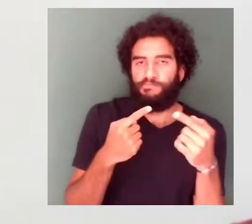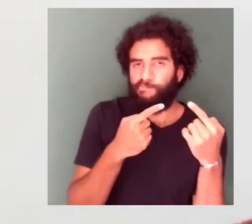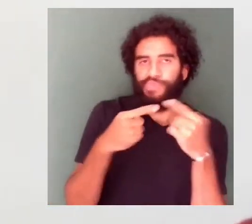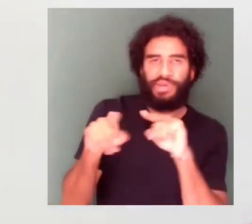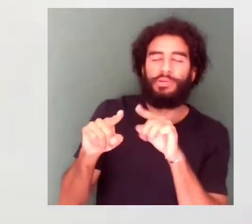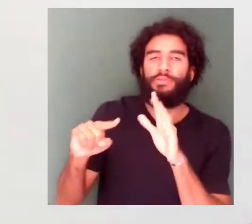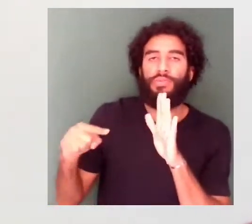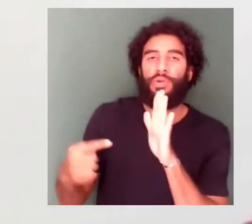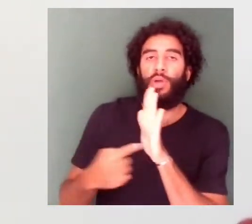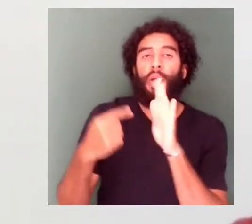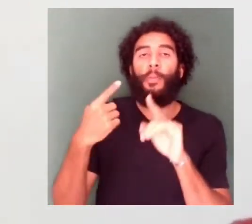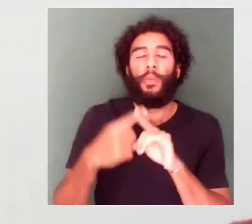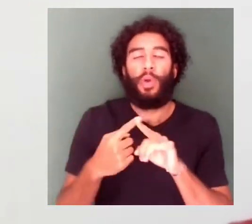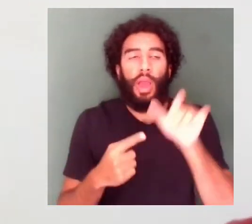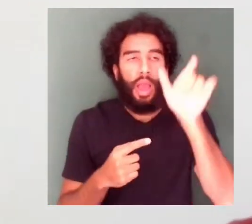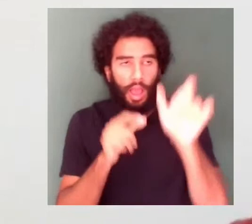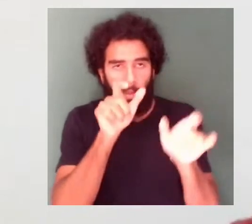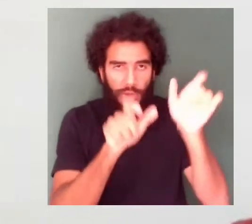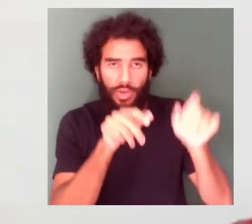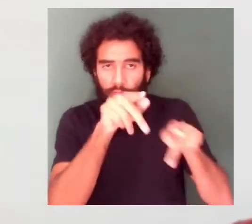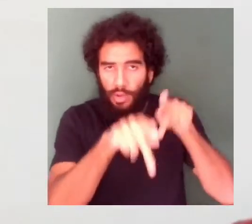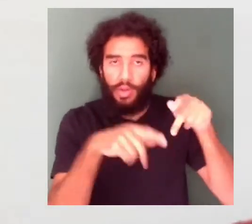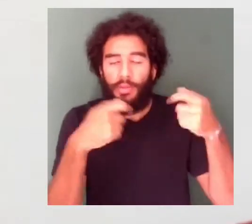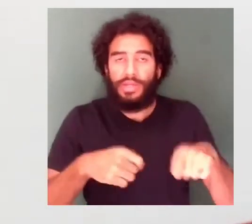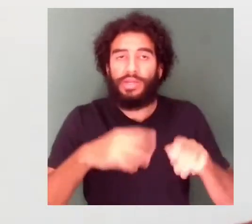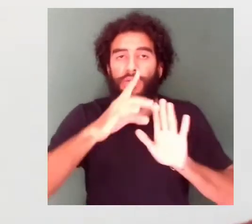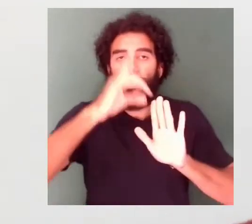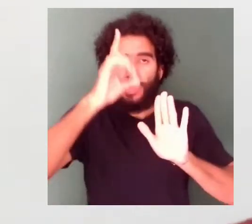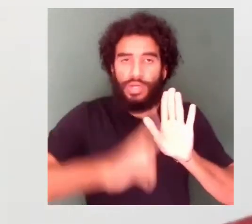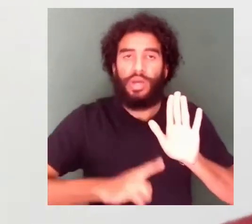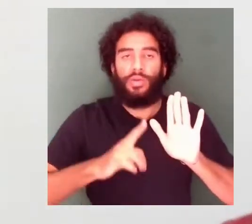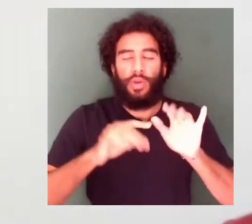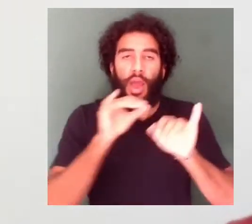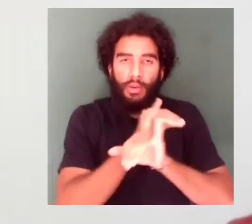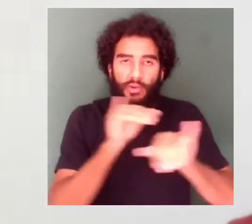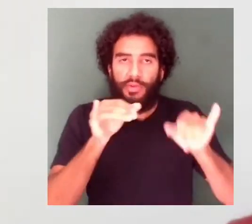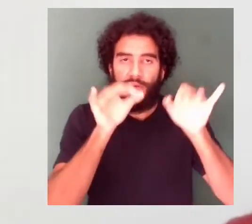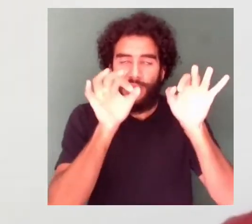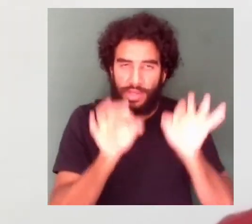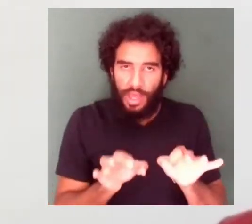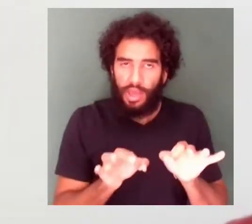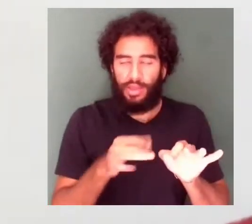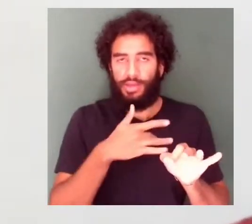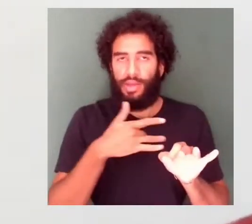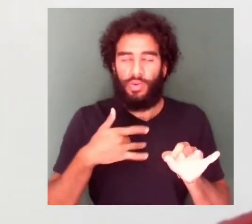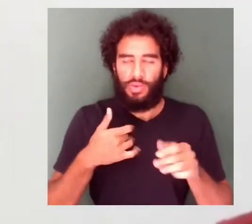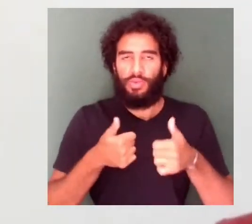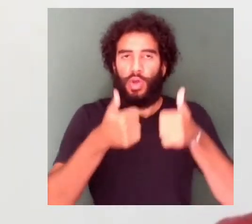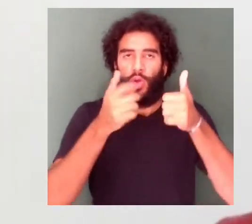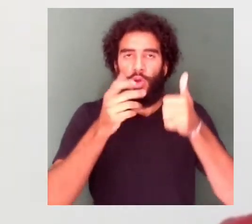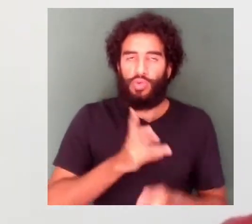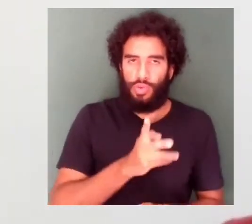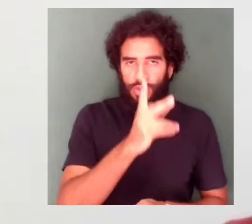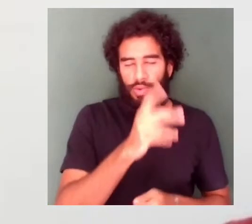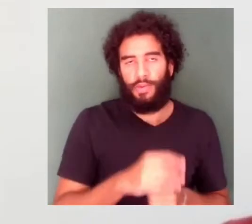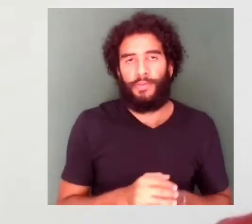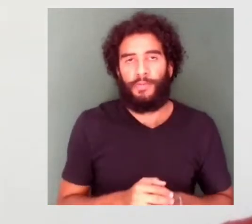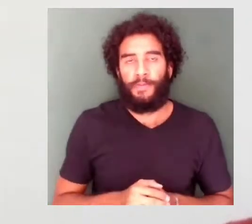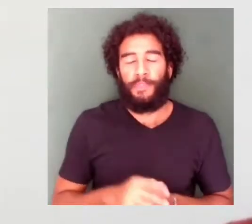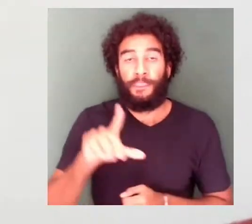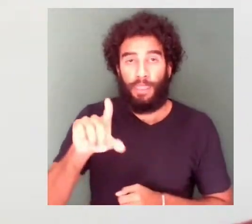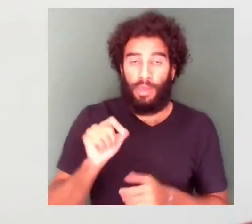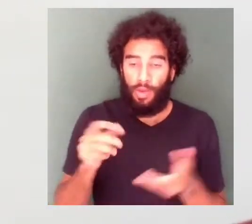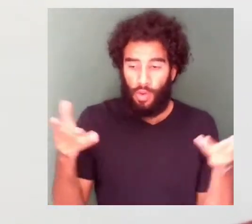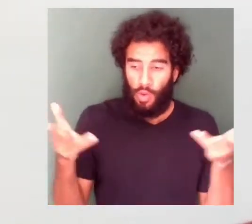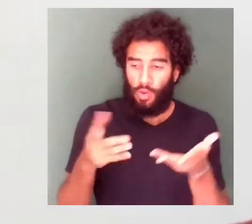and inspected so that the right to healthy feeding is provided to